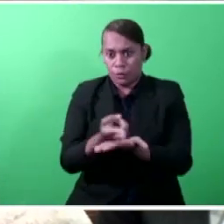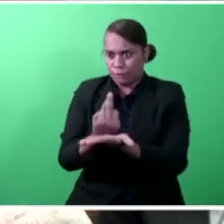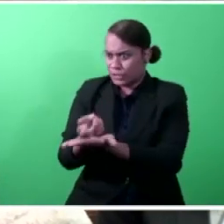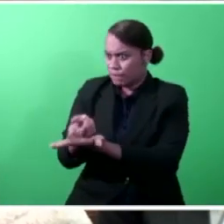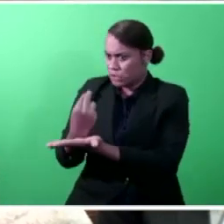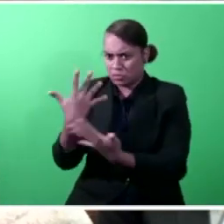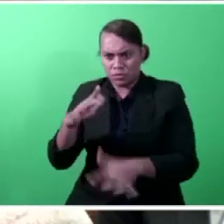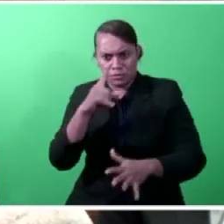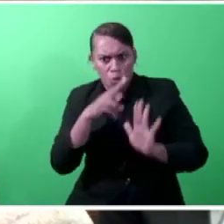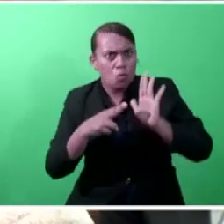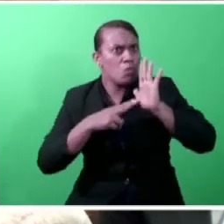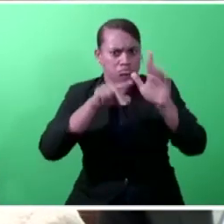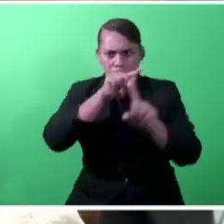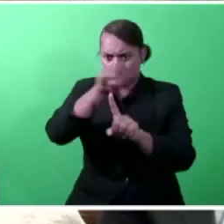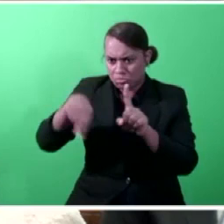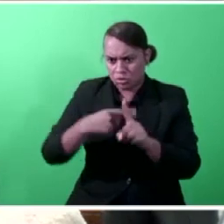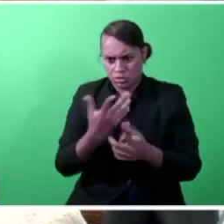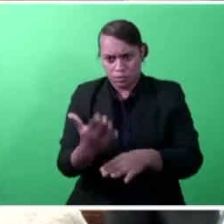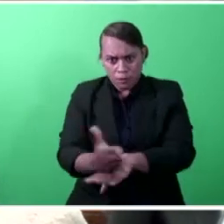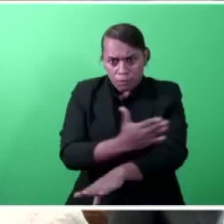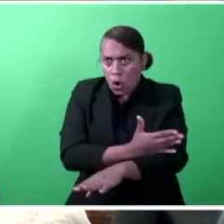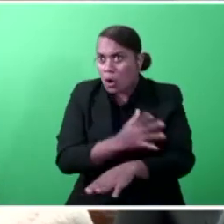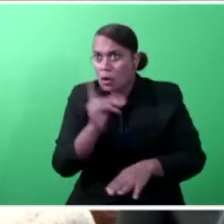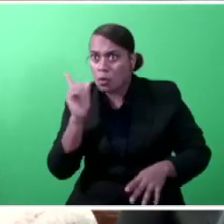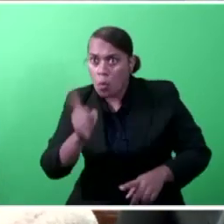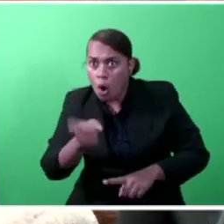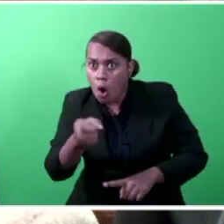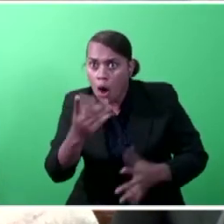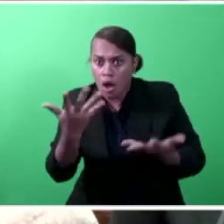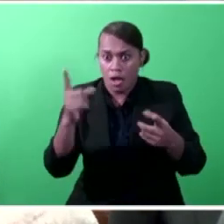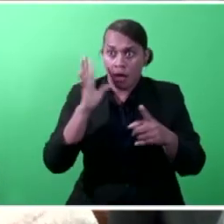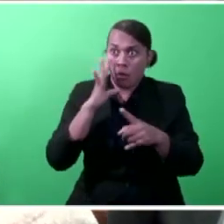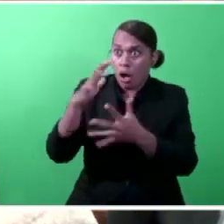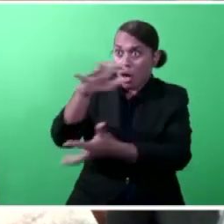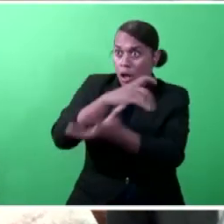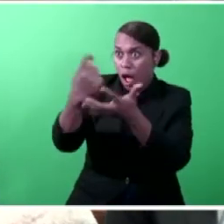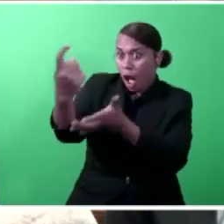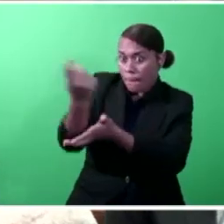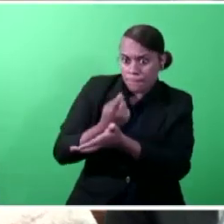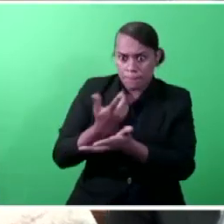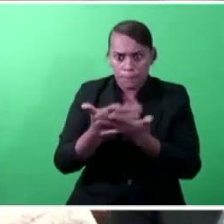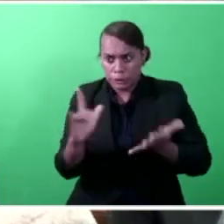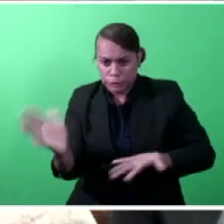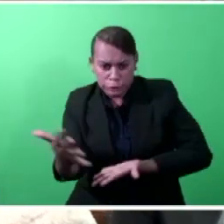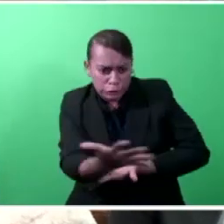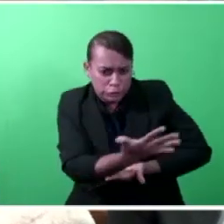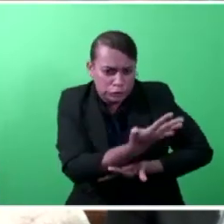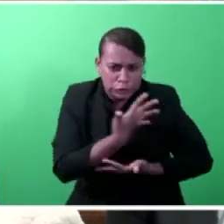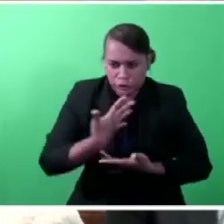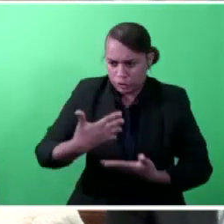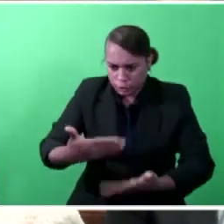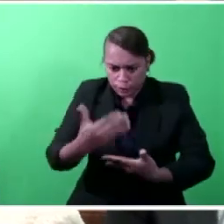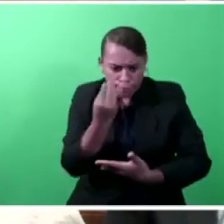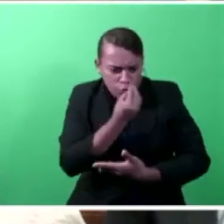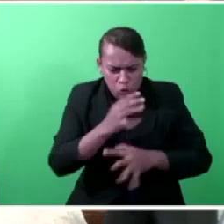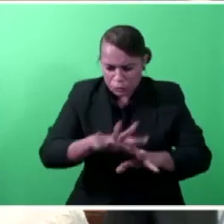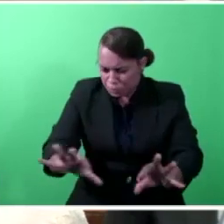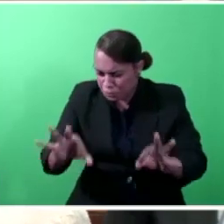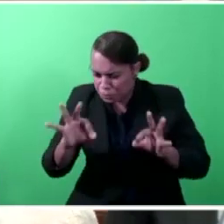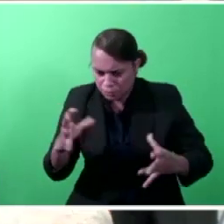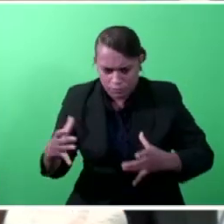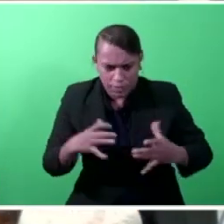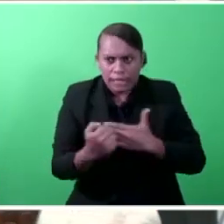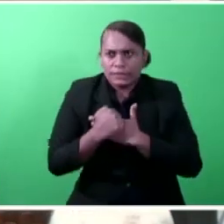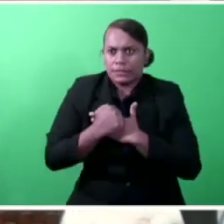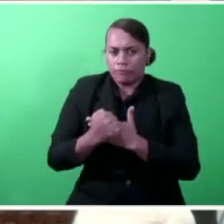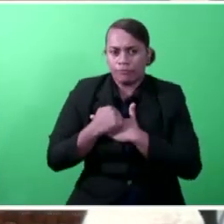North, as warnings and advisories were taken seriously, which led to no casualties in the Northern Division. Mr. Speaker, sir, for